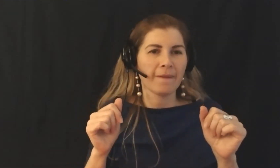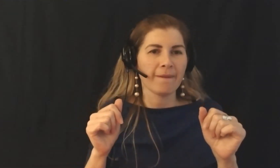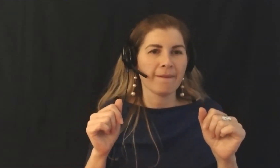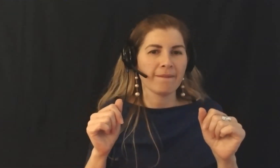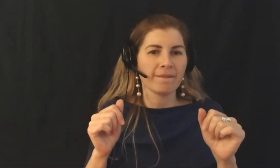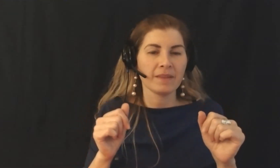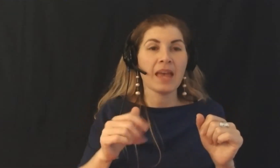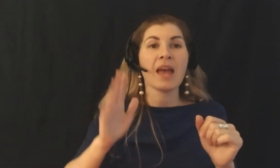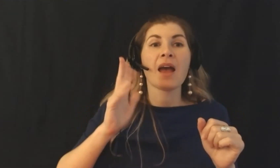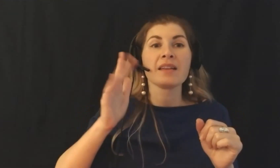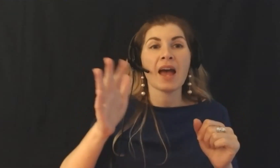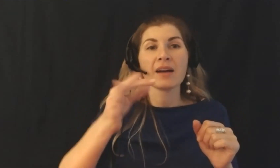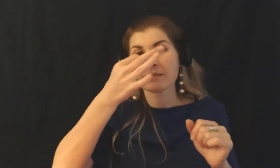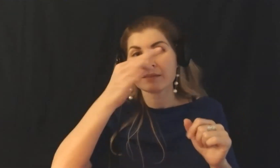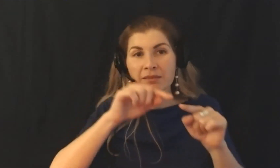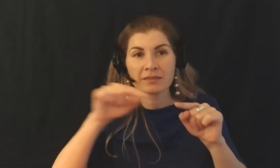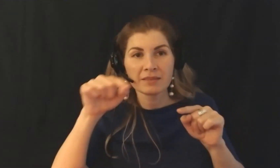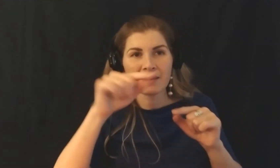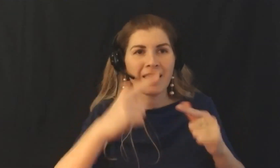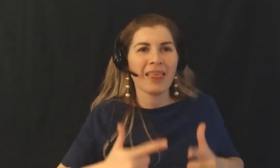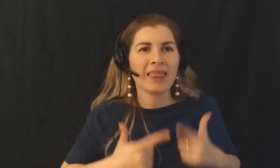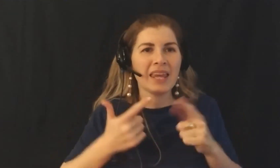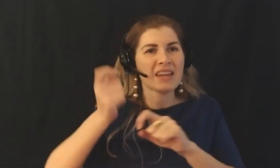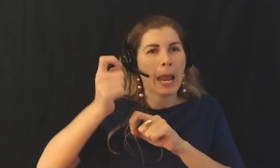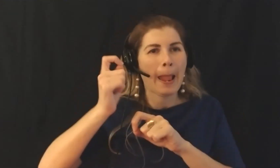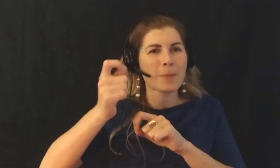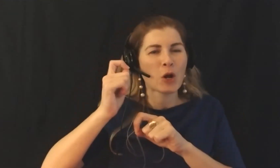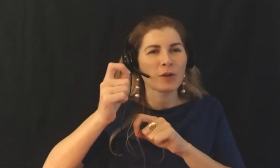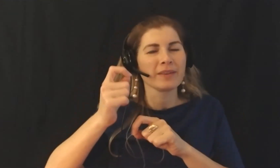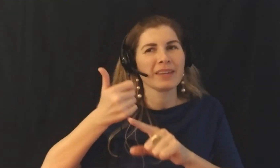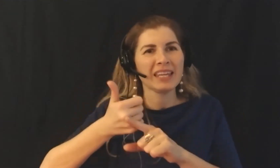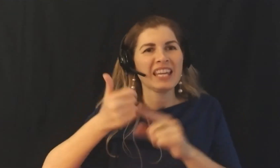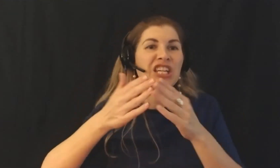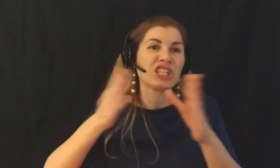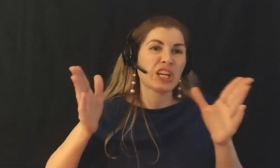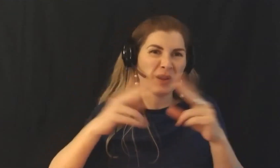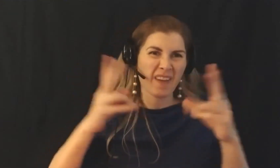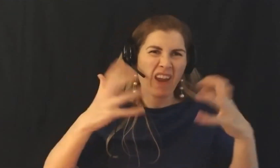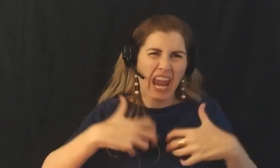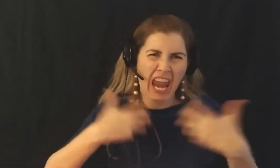Down the block from the candle lived a hammer who generally was very angry.